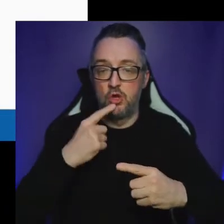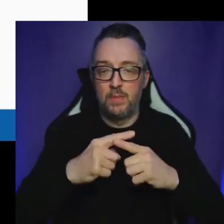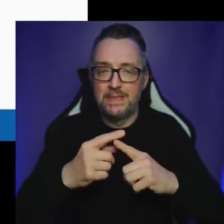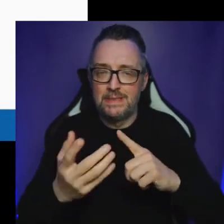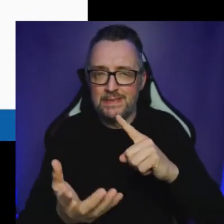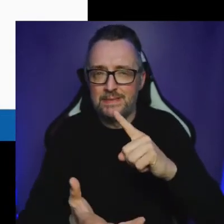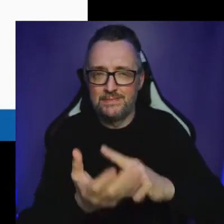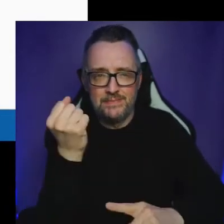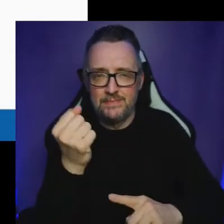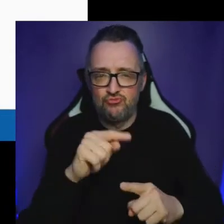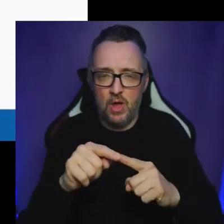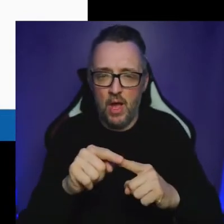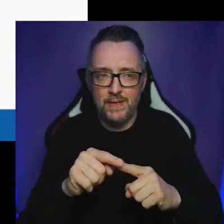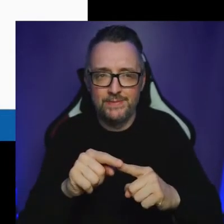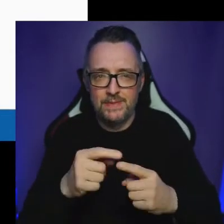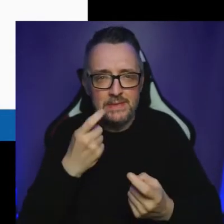solve and who it affects.